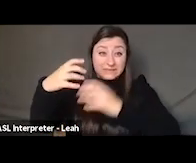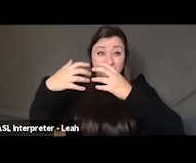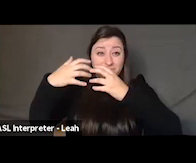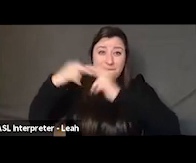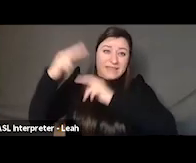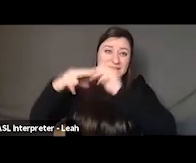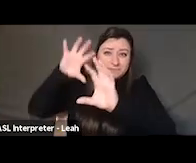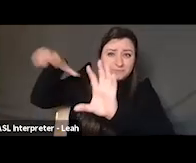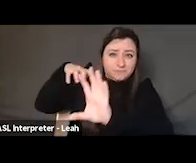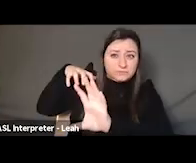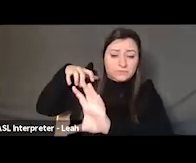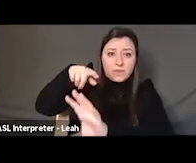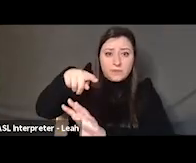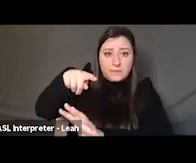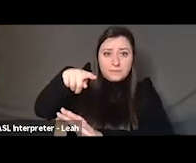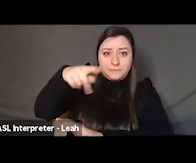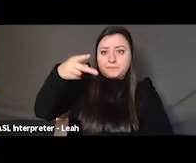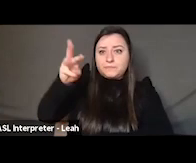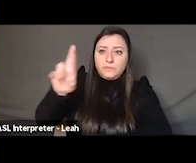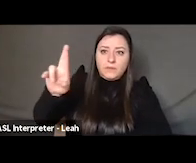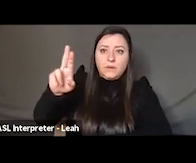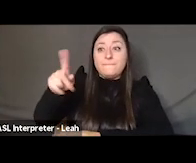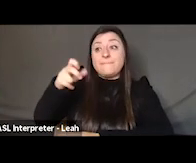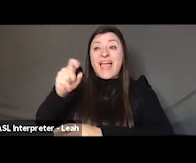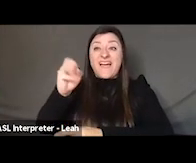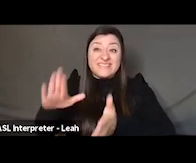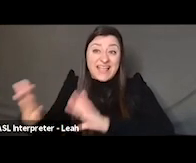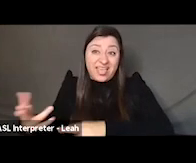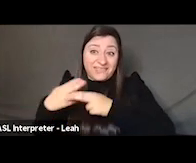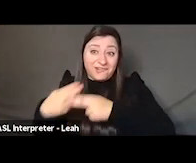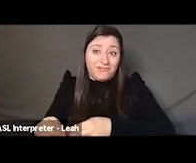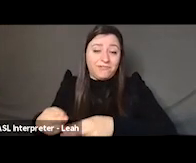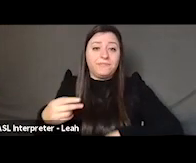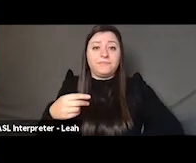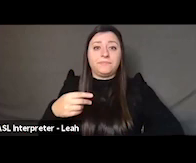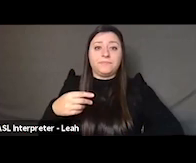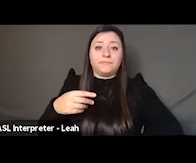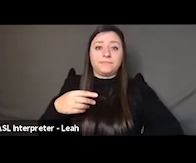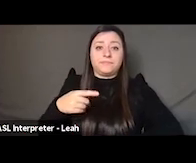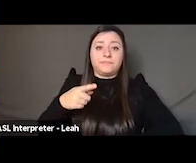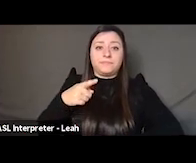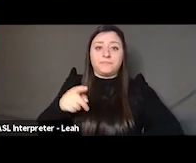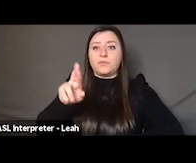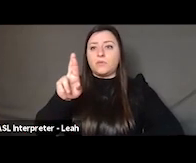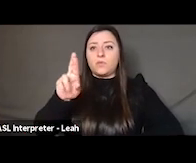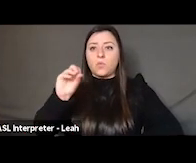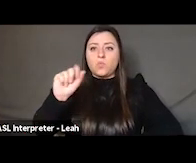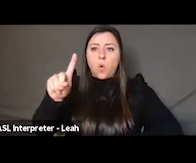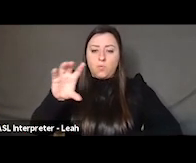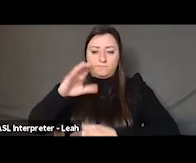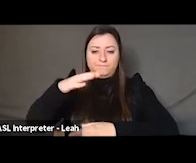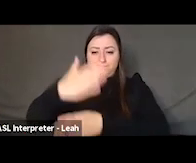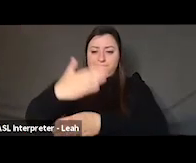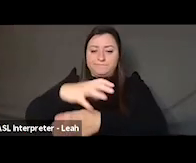power plant of death. So we took this tiny road median, 200 square meters, and planted it